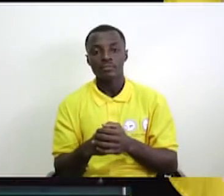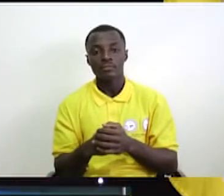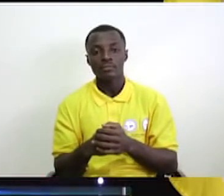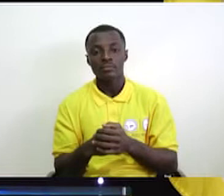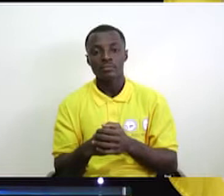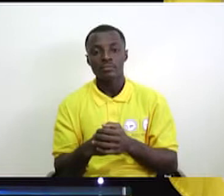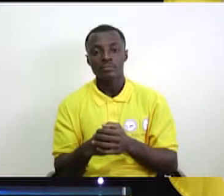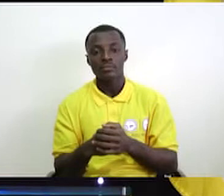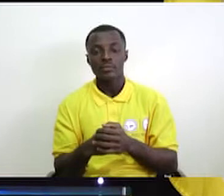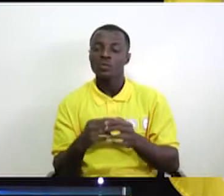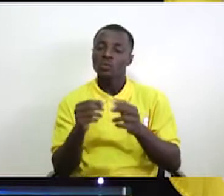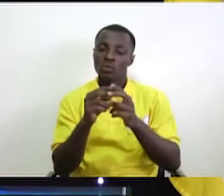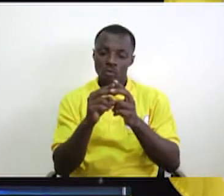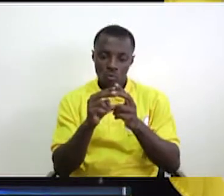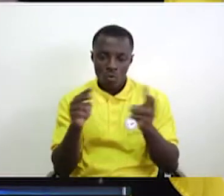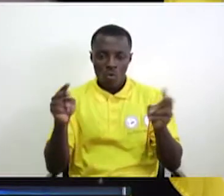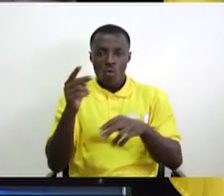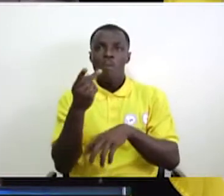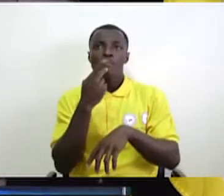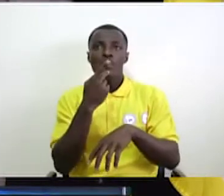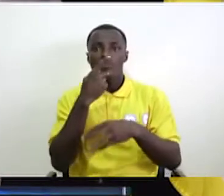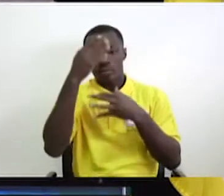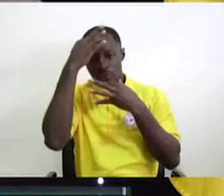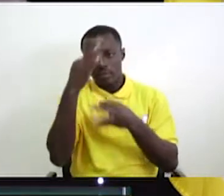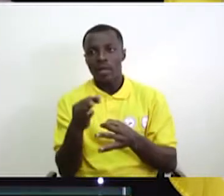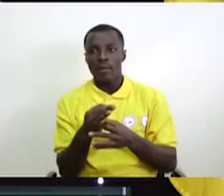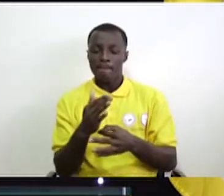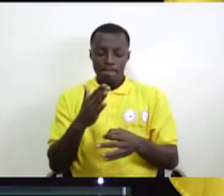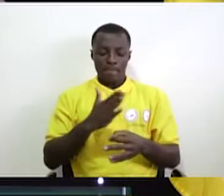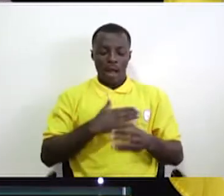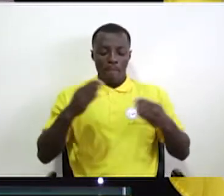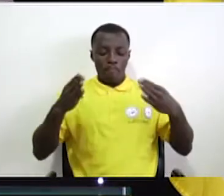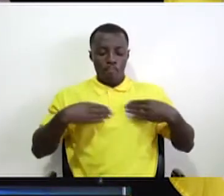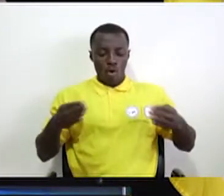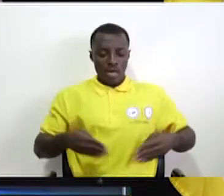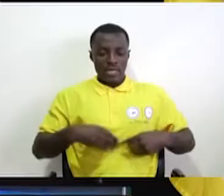death certificate of his sinful nature.